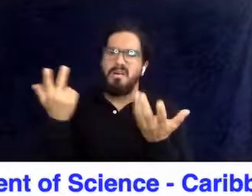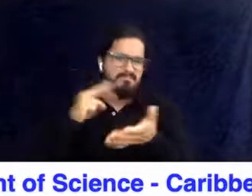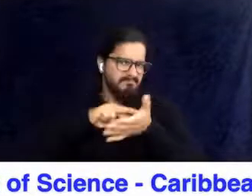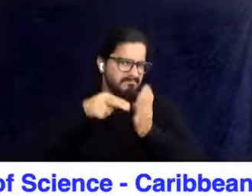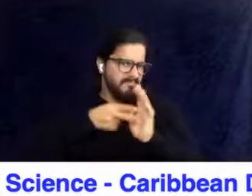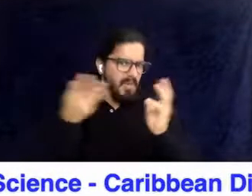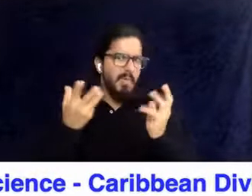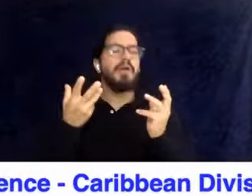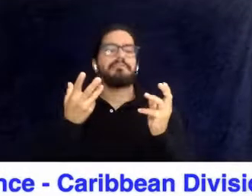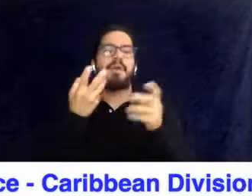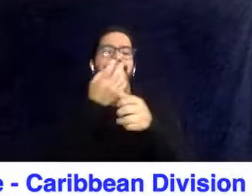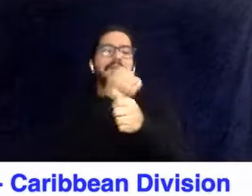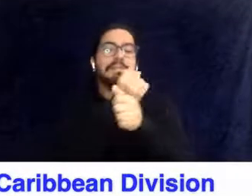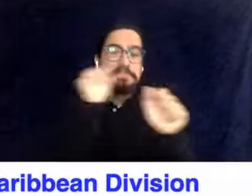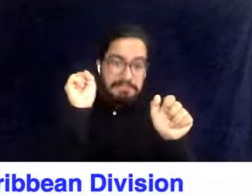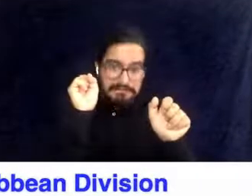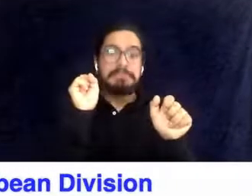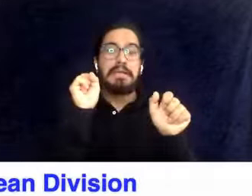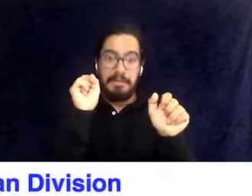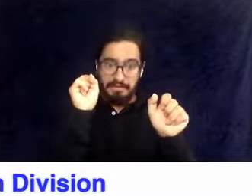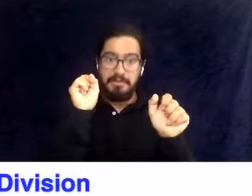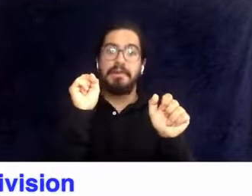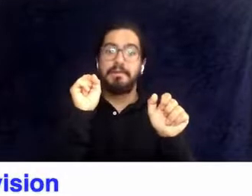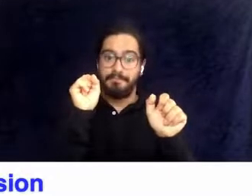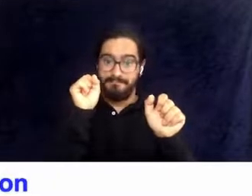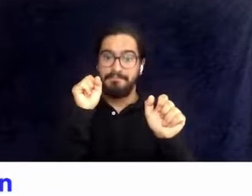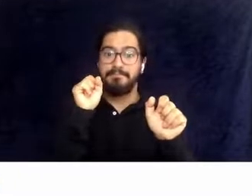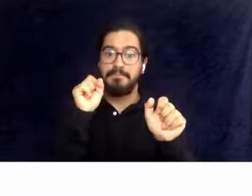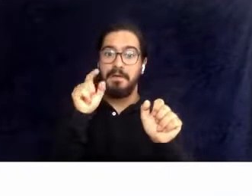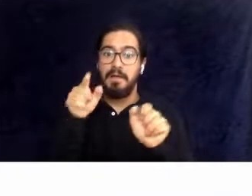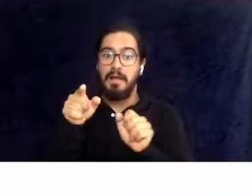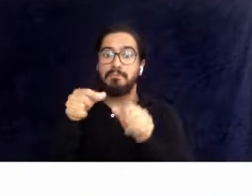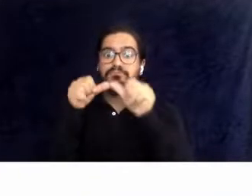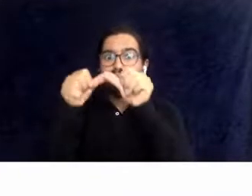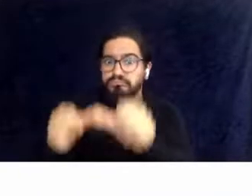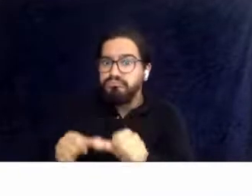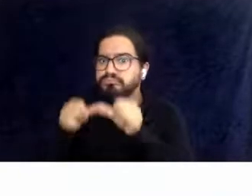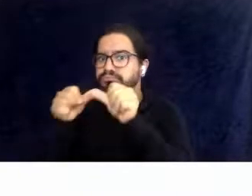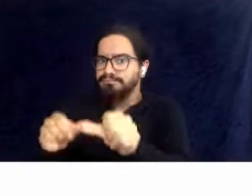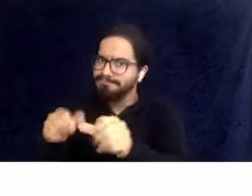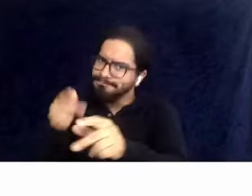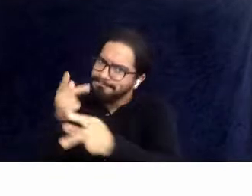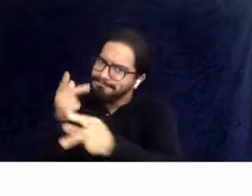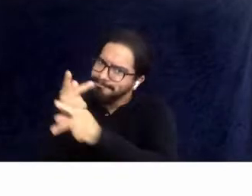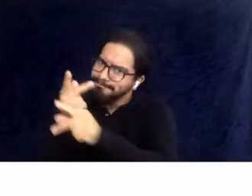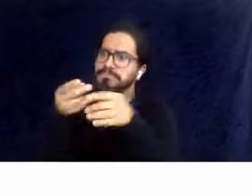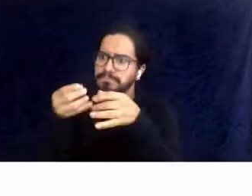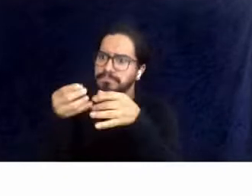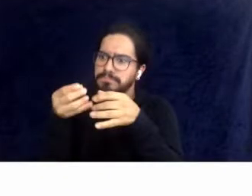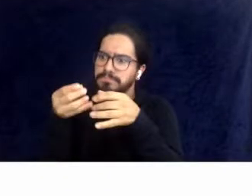and functioning and greening, has continued throughout the pandemic. Next.